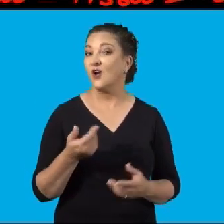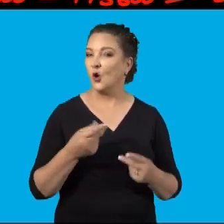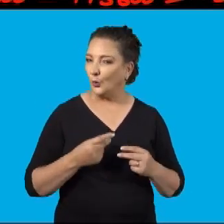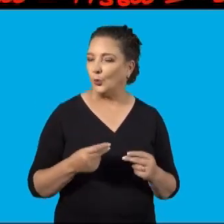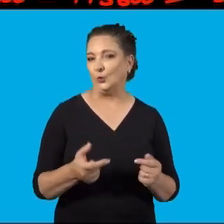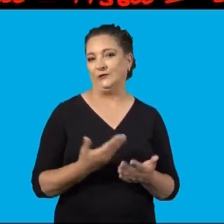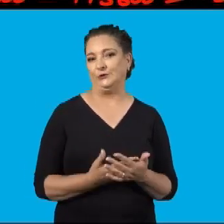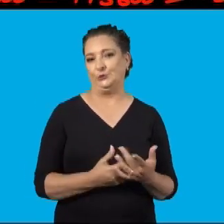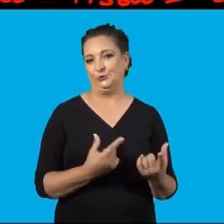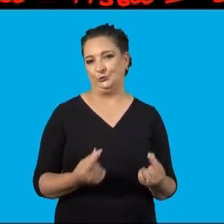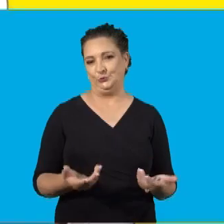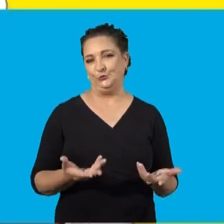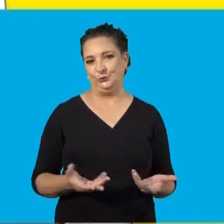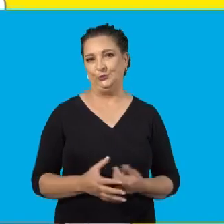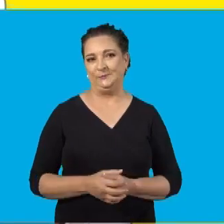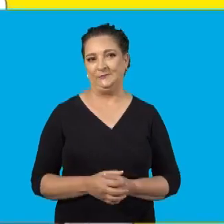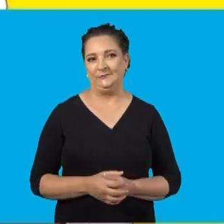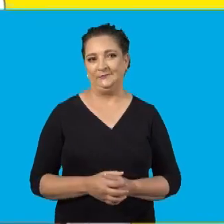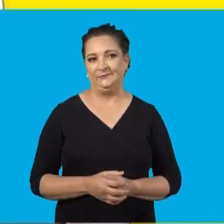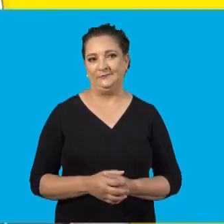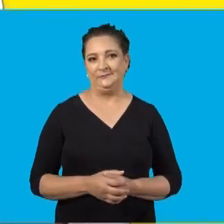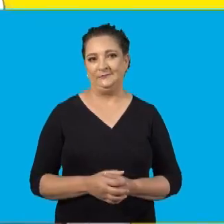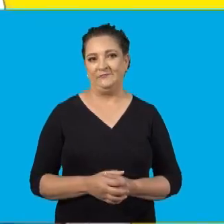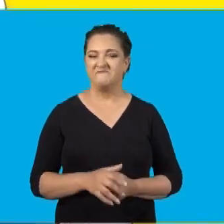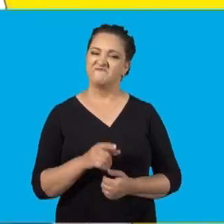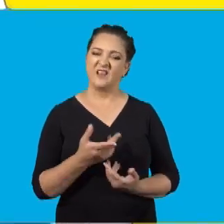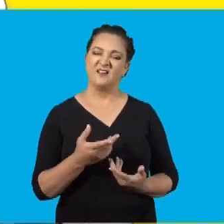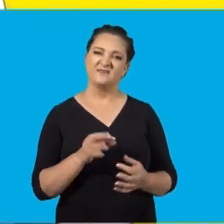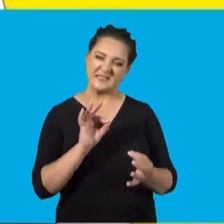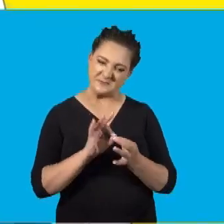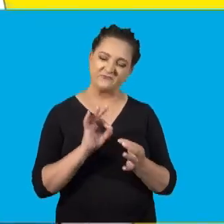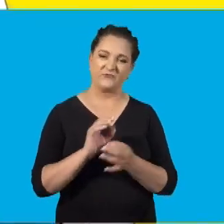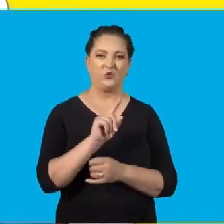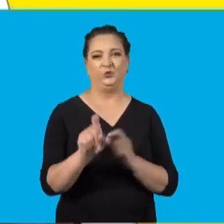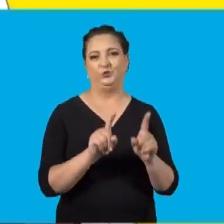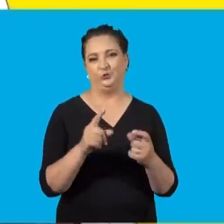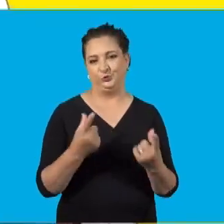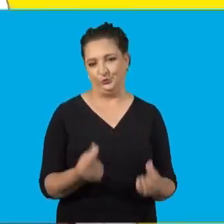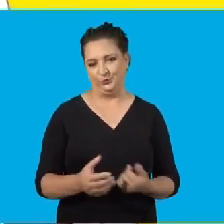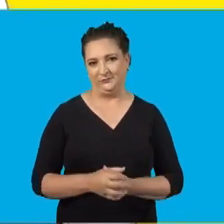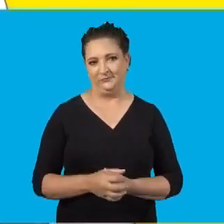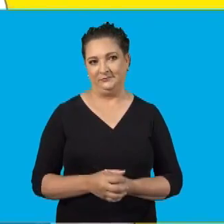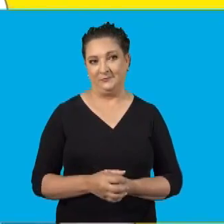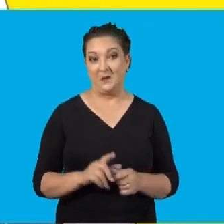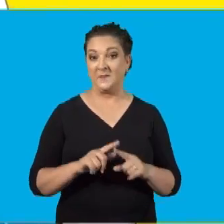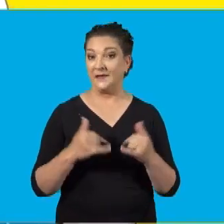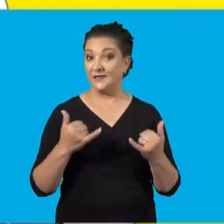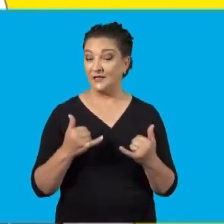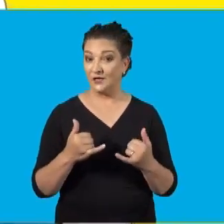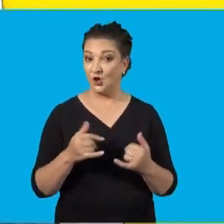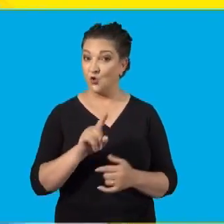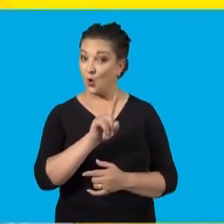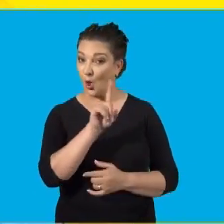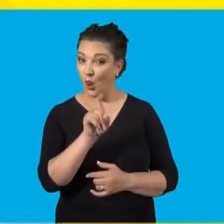85,600. That was the quickest way that one would have done this particular question. All